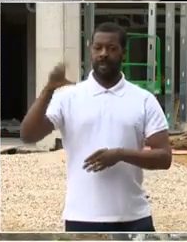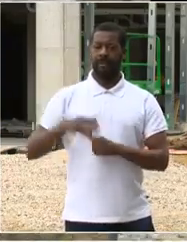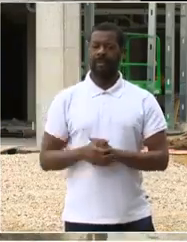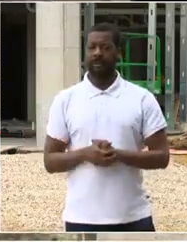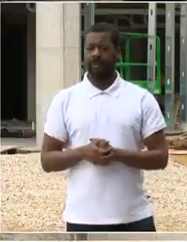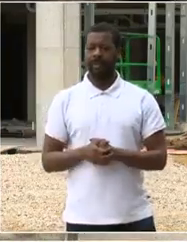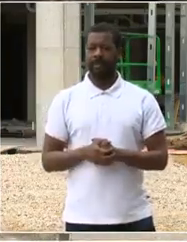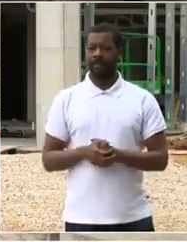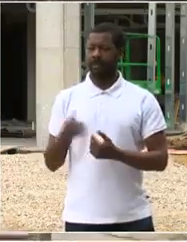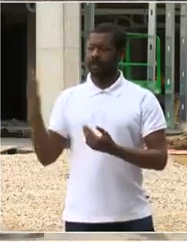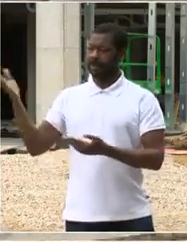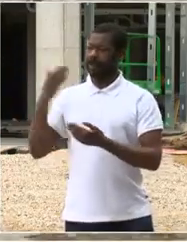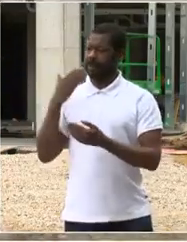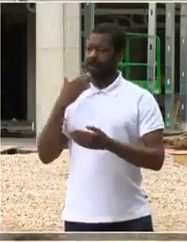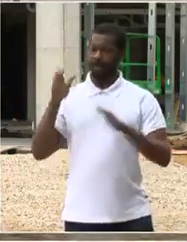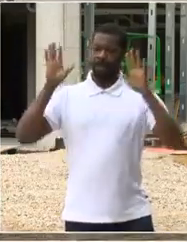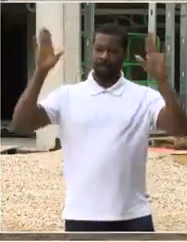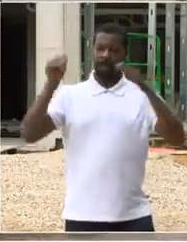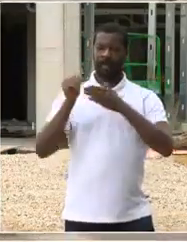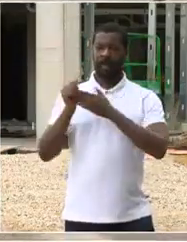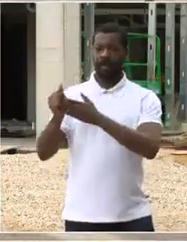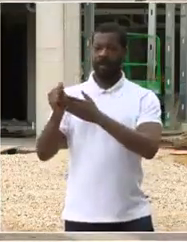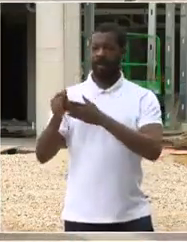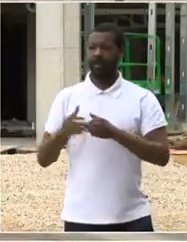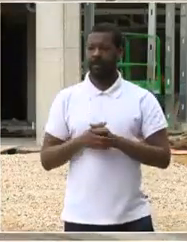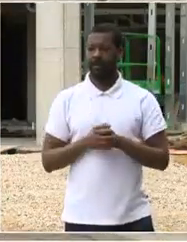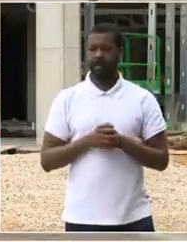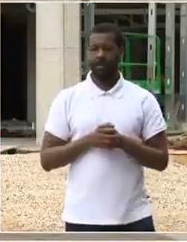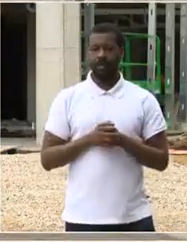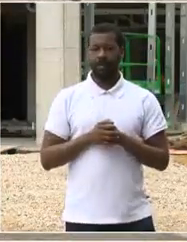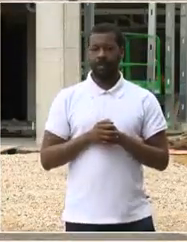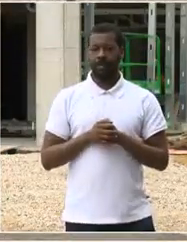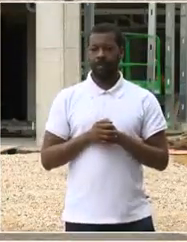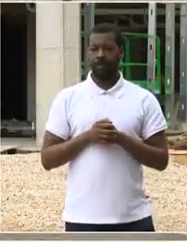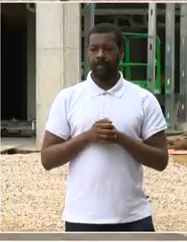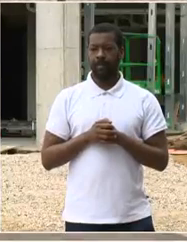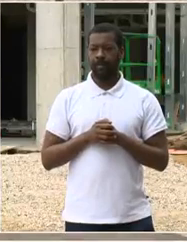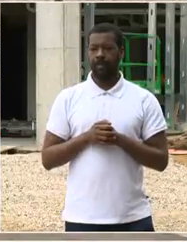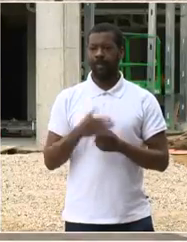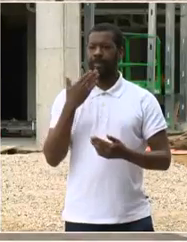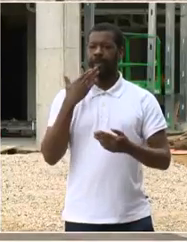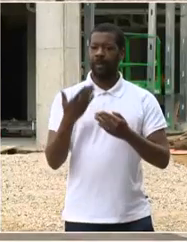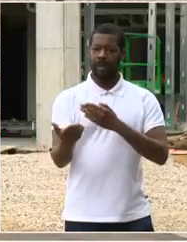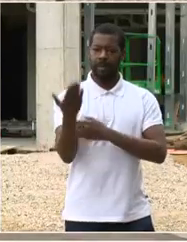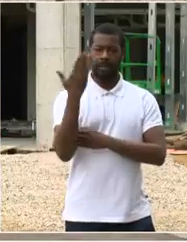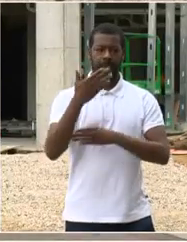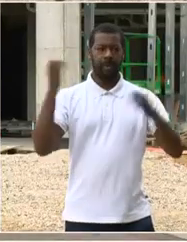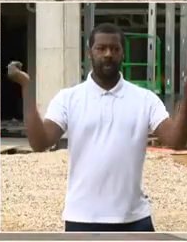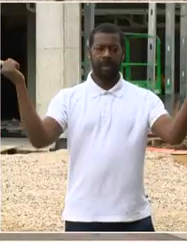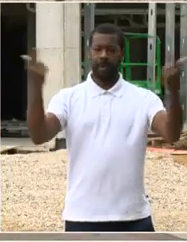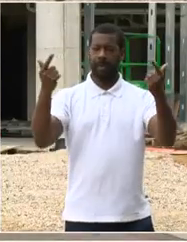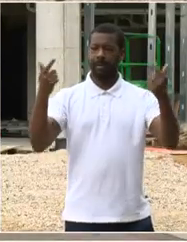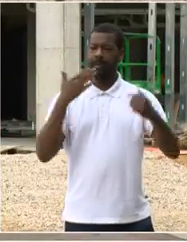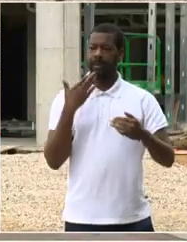her incredible leadership. Thank you. Well, good morning, everybody.